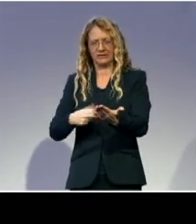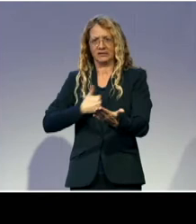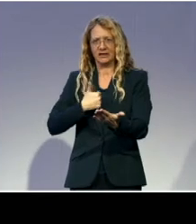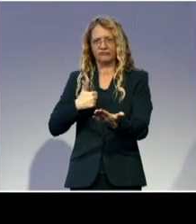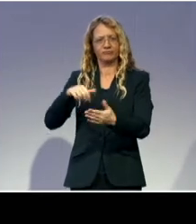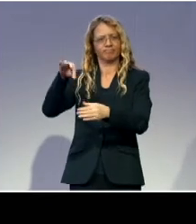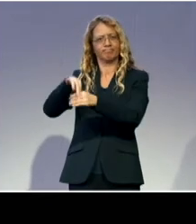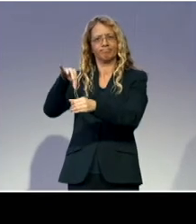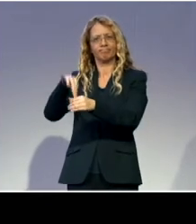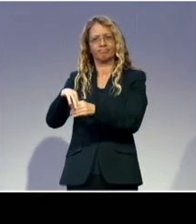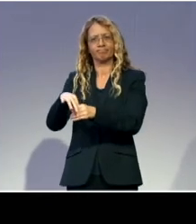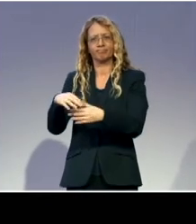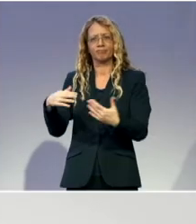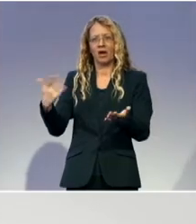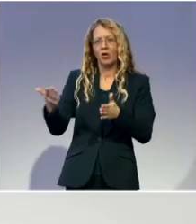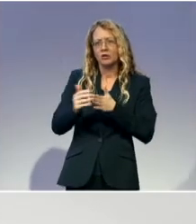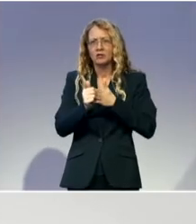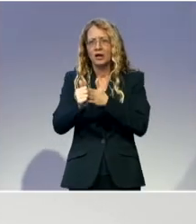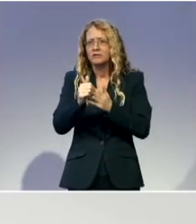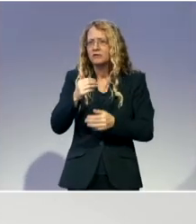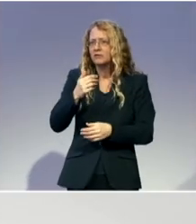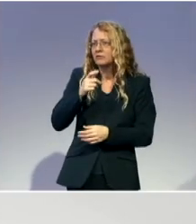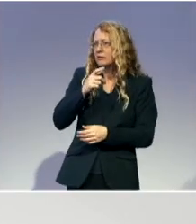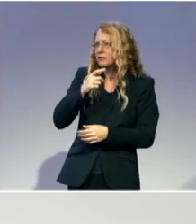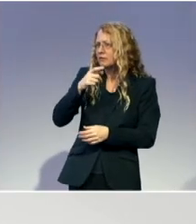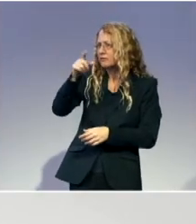and arranging discussions with politicians.